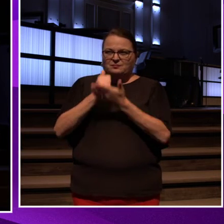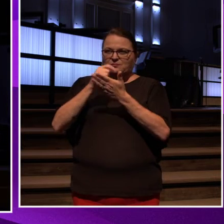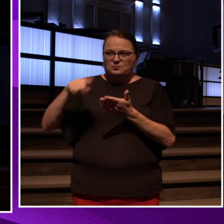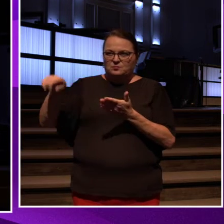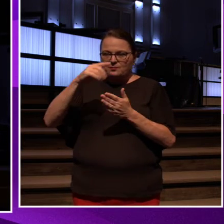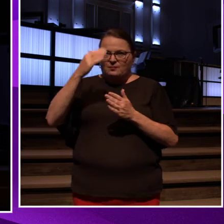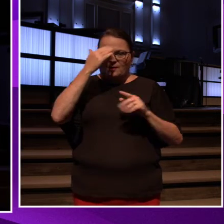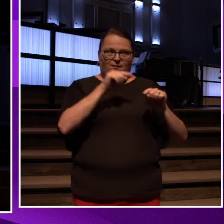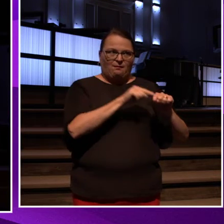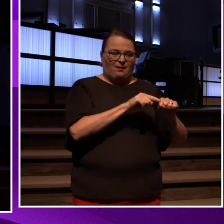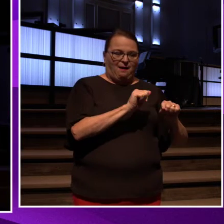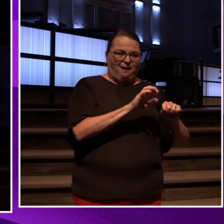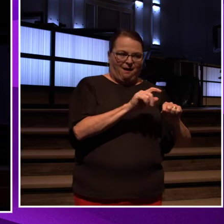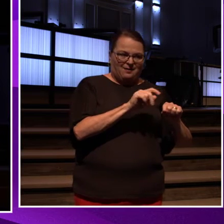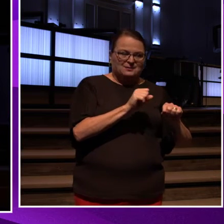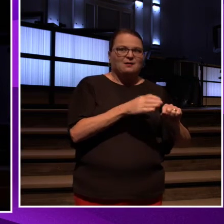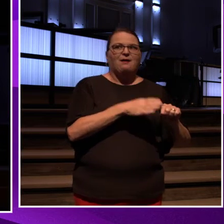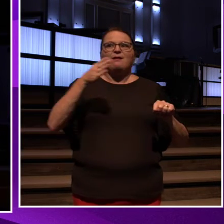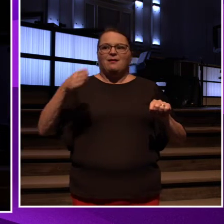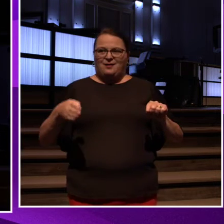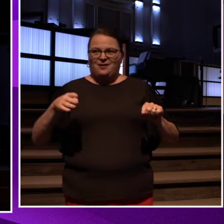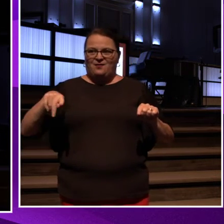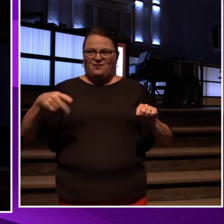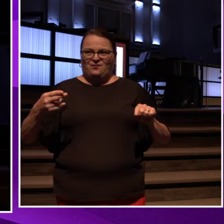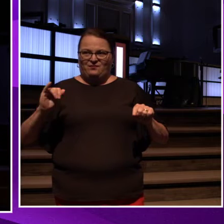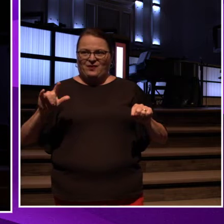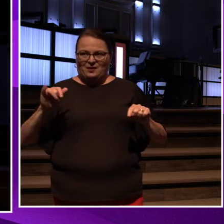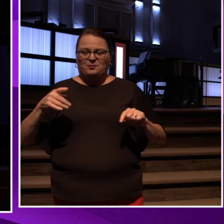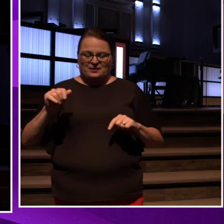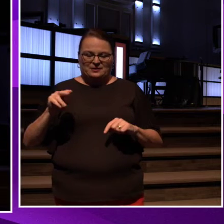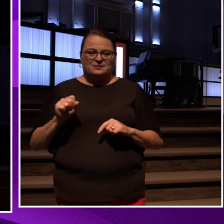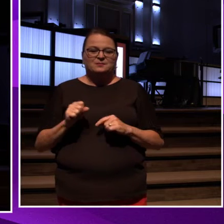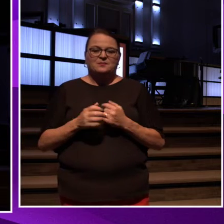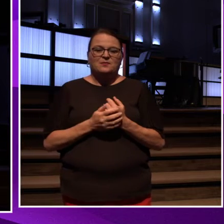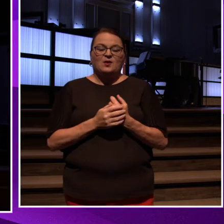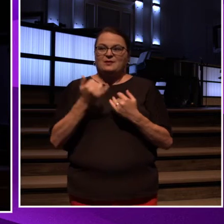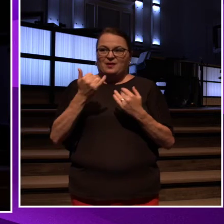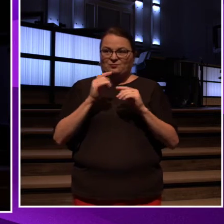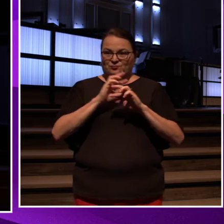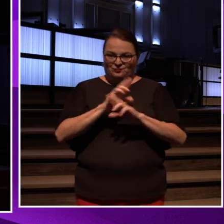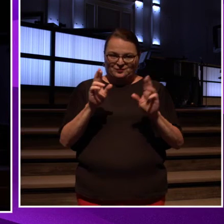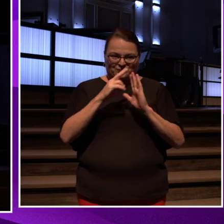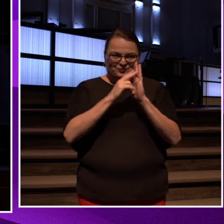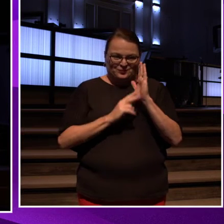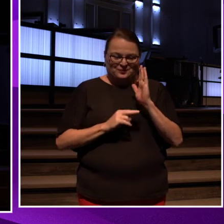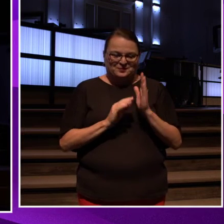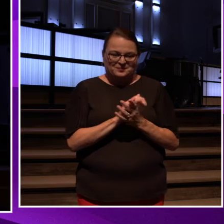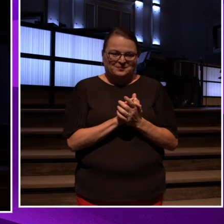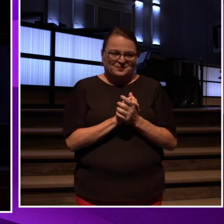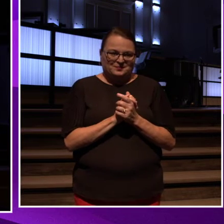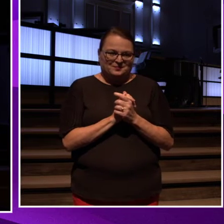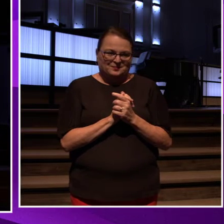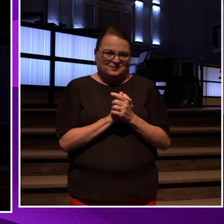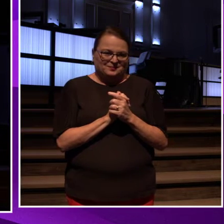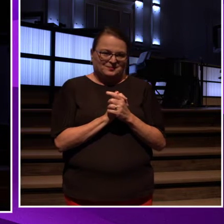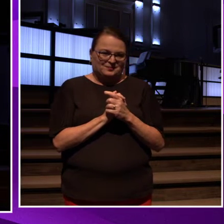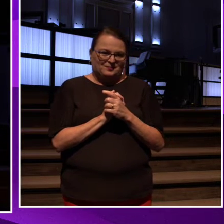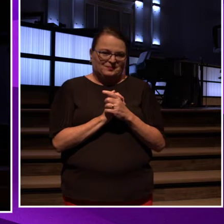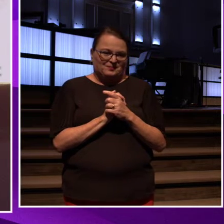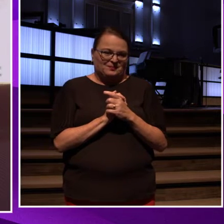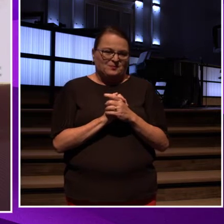have some context of this passage today. So read with me in Philippians 1. You follow along, and I'll read these verses that are our text